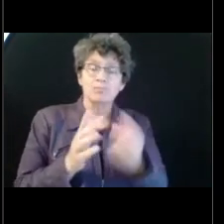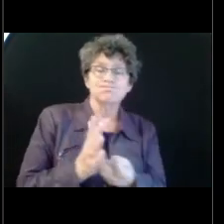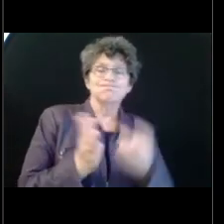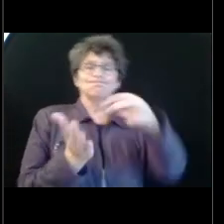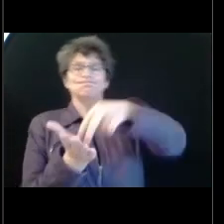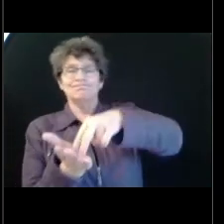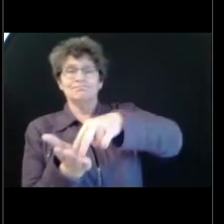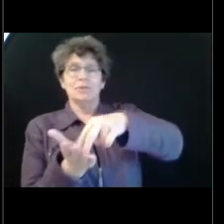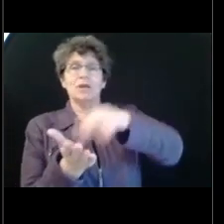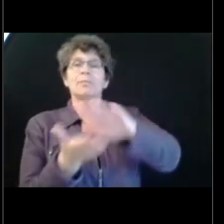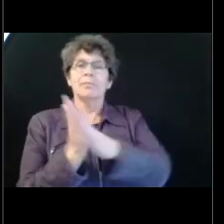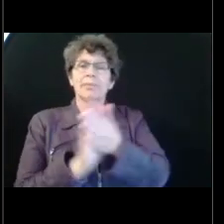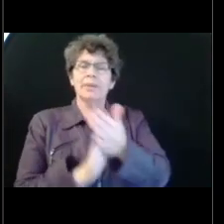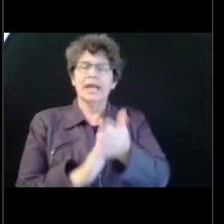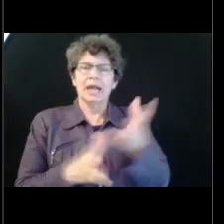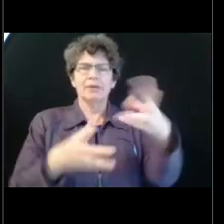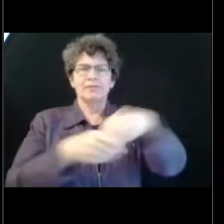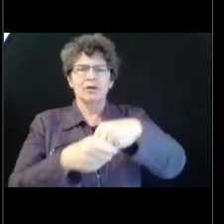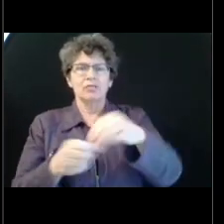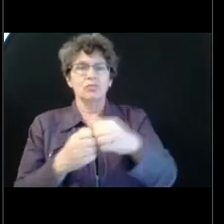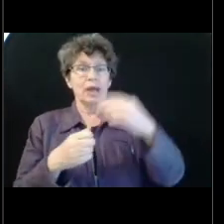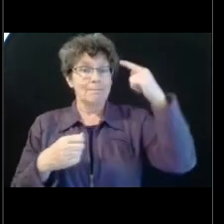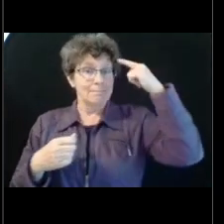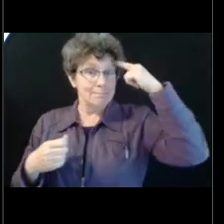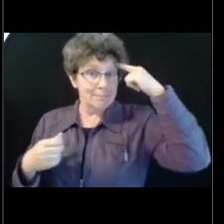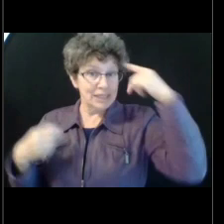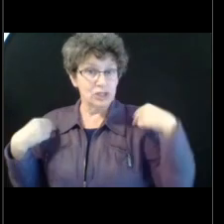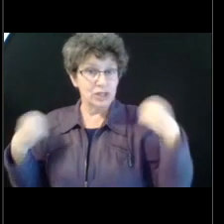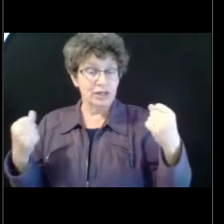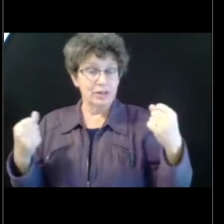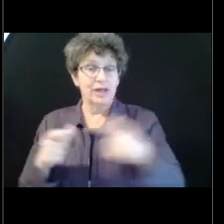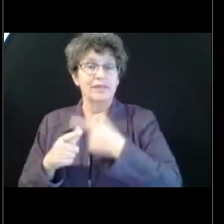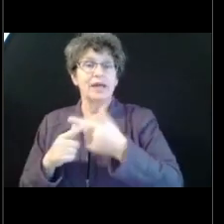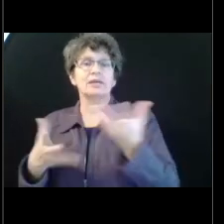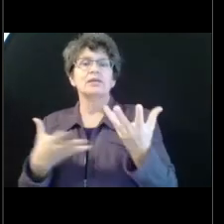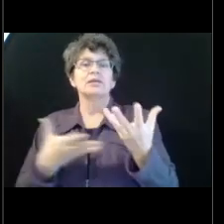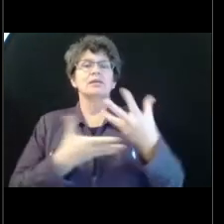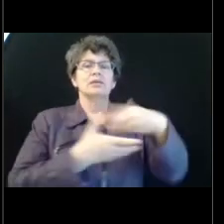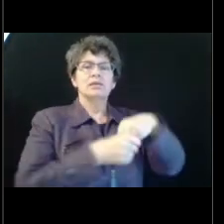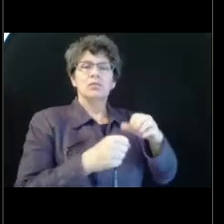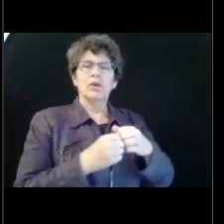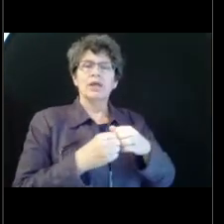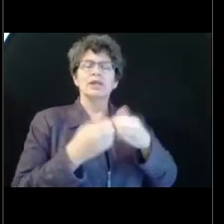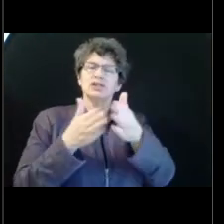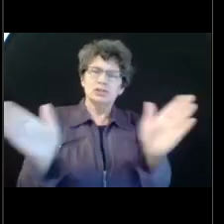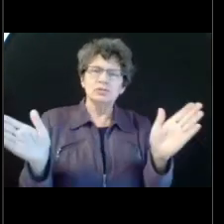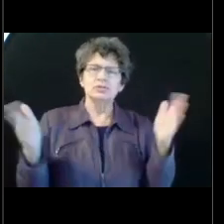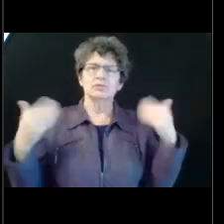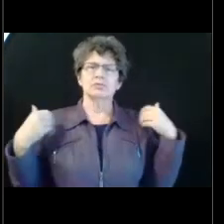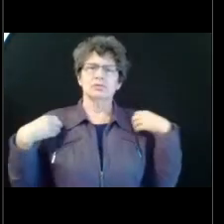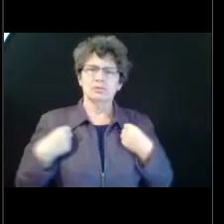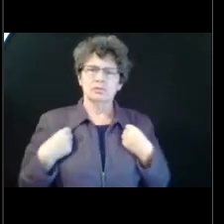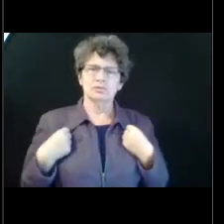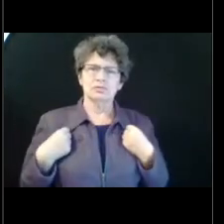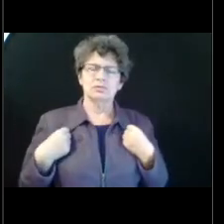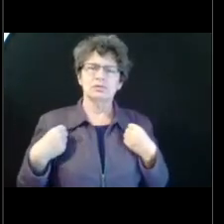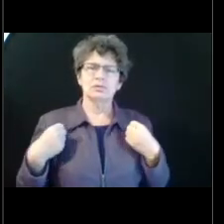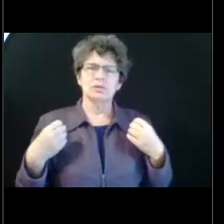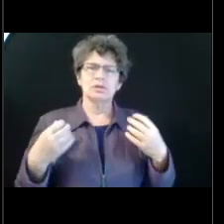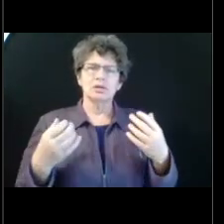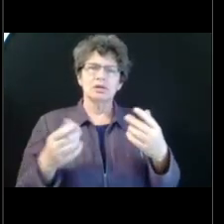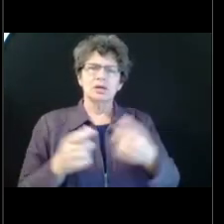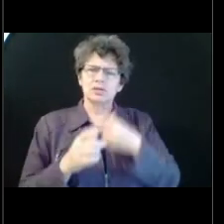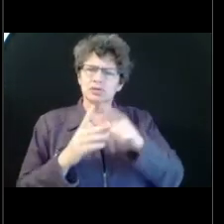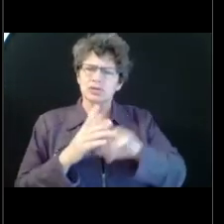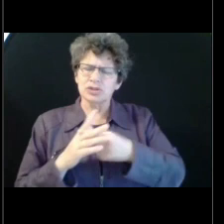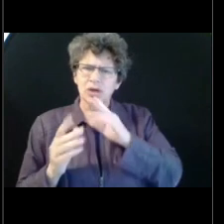in general. Early work was concerned with the individual, but more recently, researchers have become interested in a feature